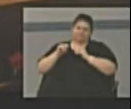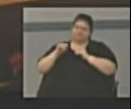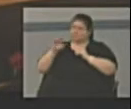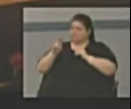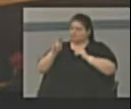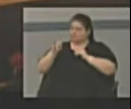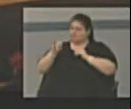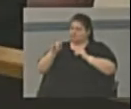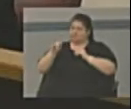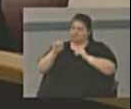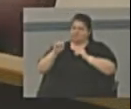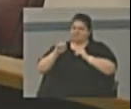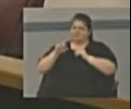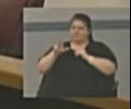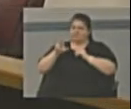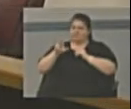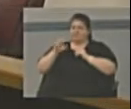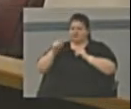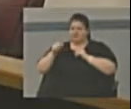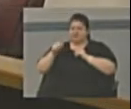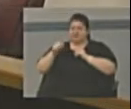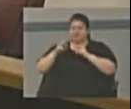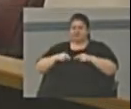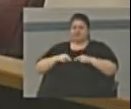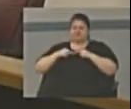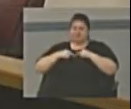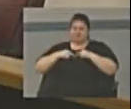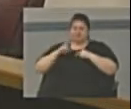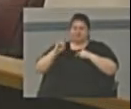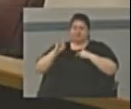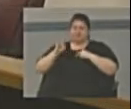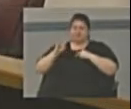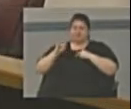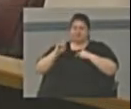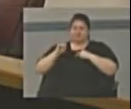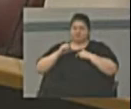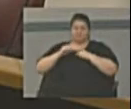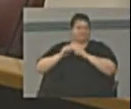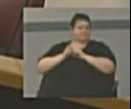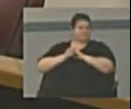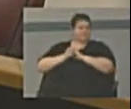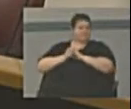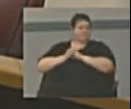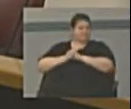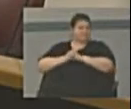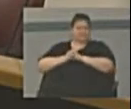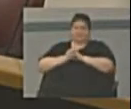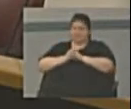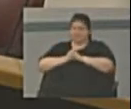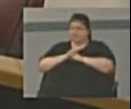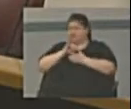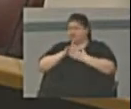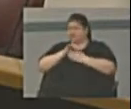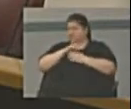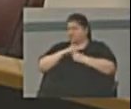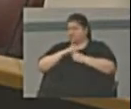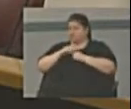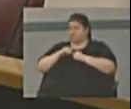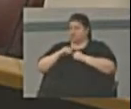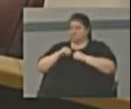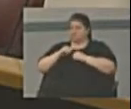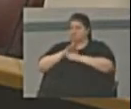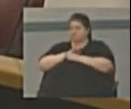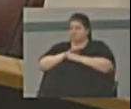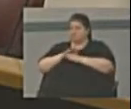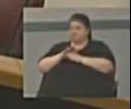It's 310 residential units. 310? Yes, and there is a... Is that including the commercial? No, the retail commercial is another